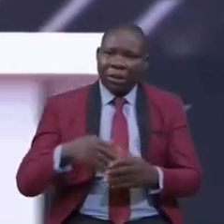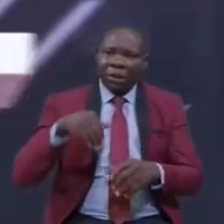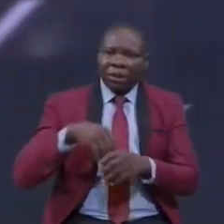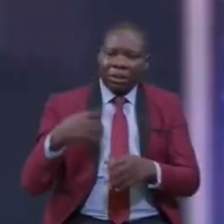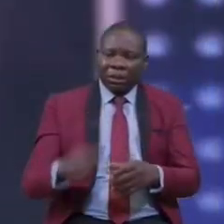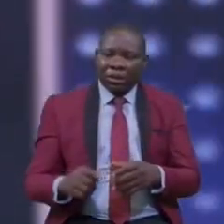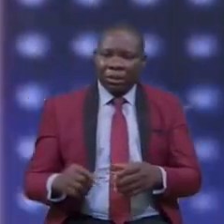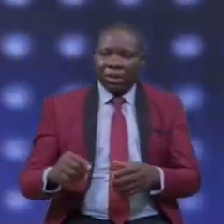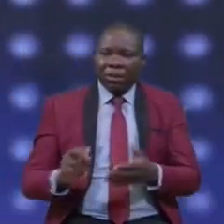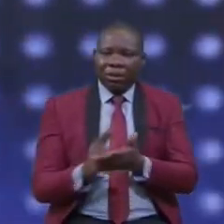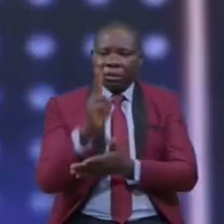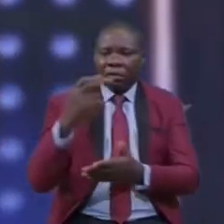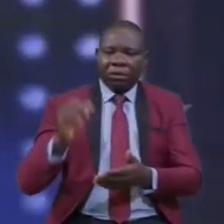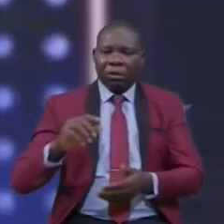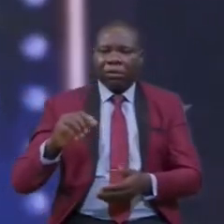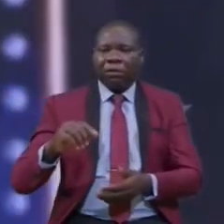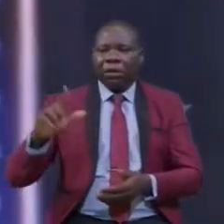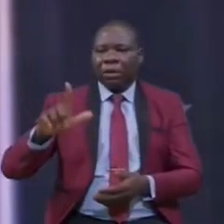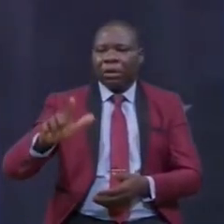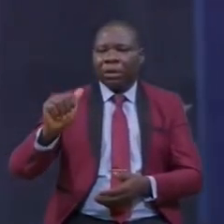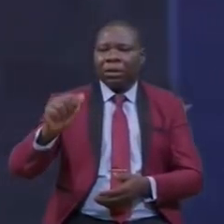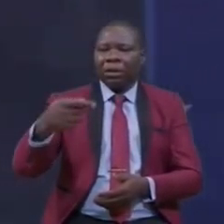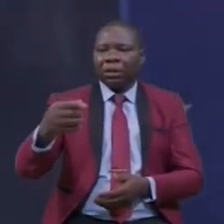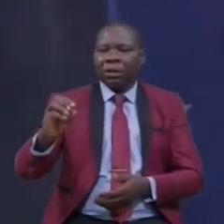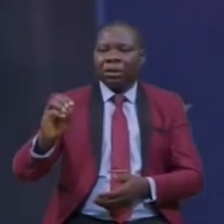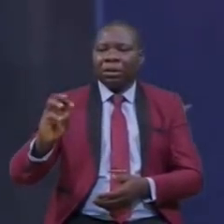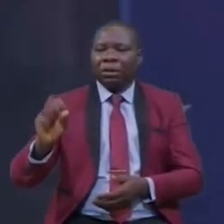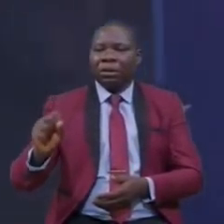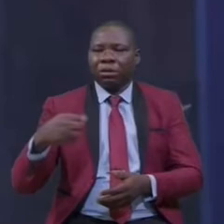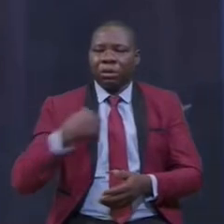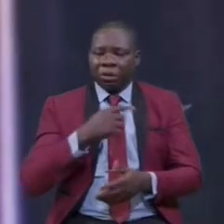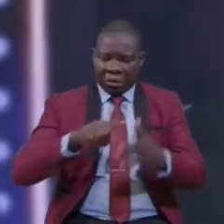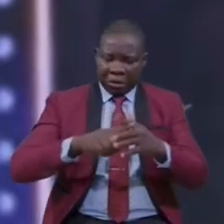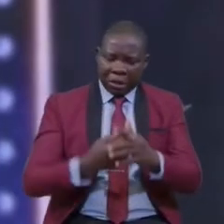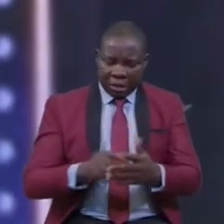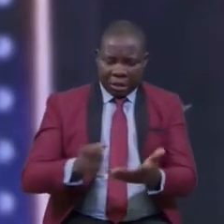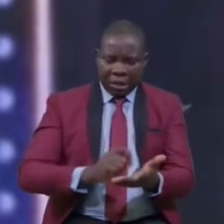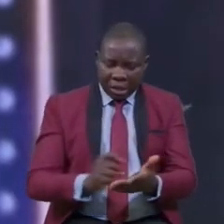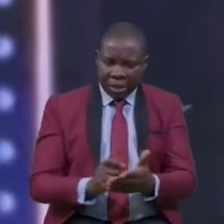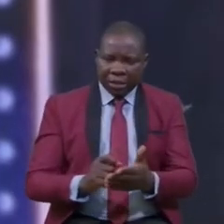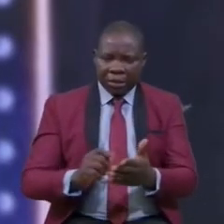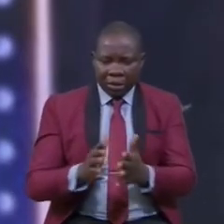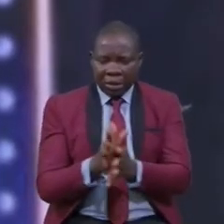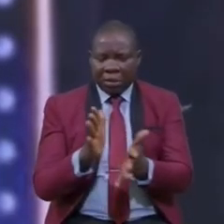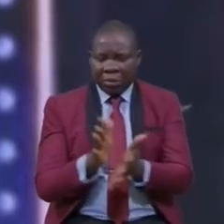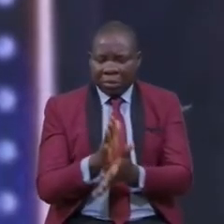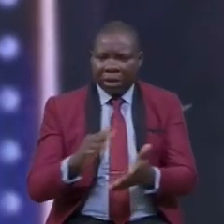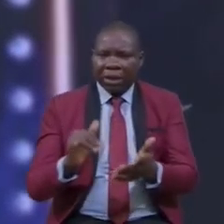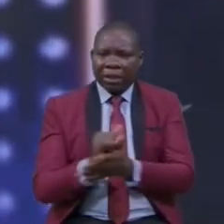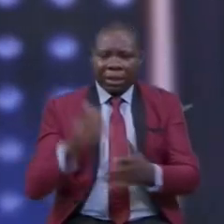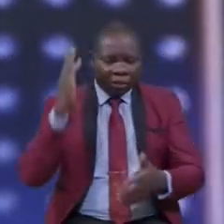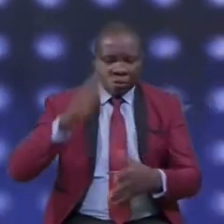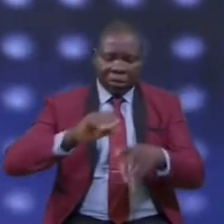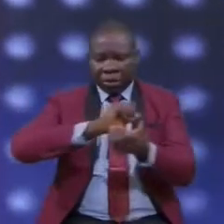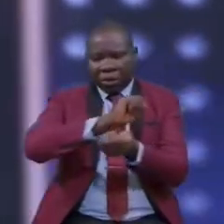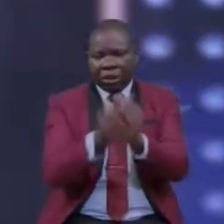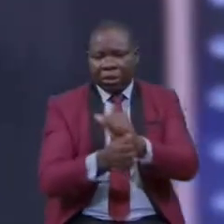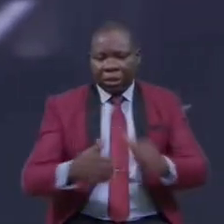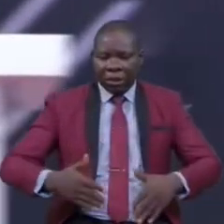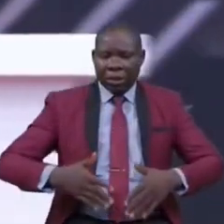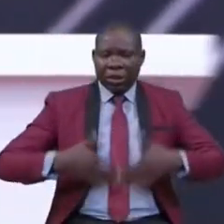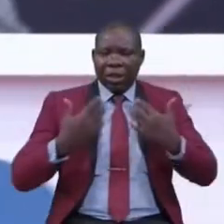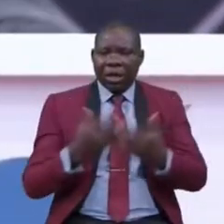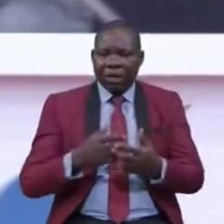articles that would transform lives, that would change lives. And lives were being changed, and lives were being transformed. The